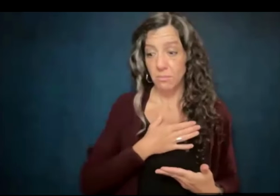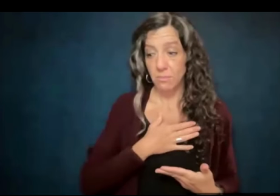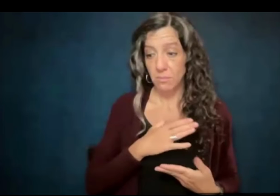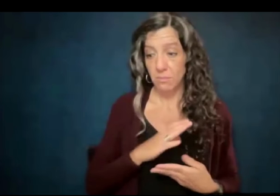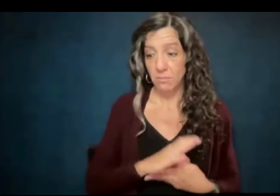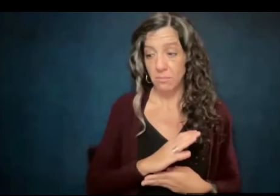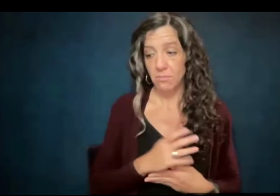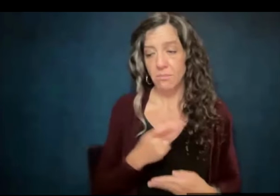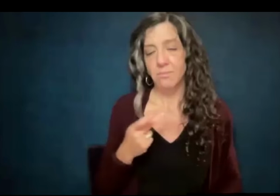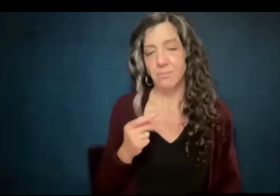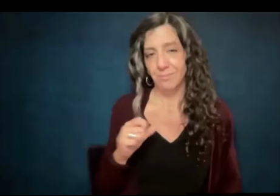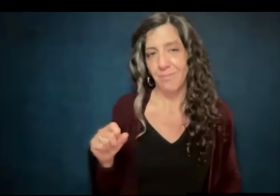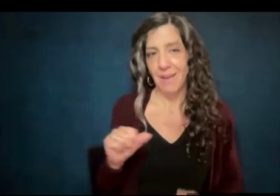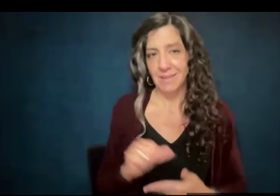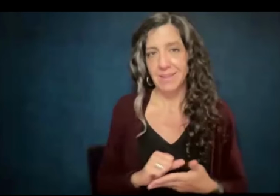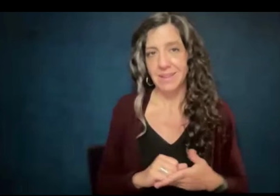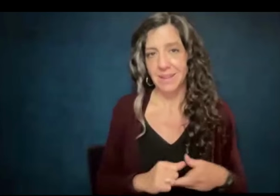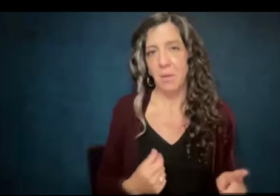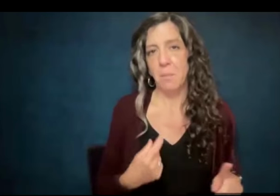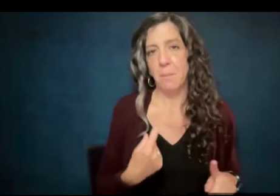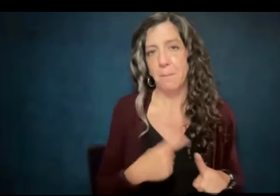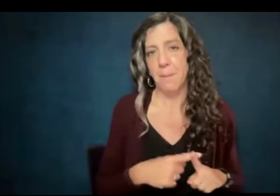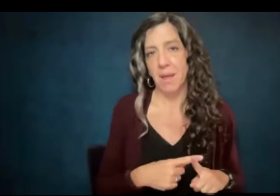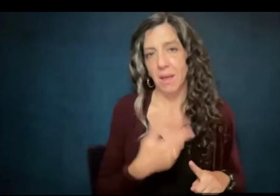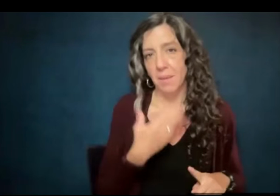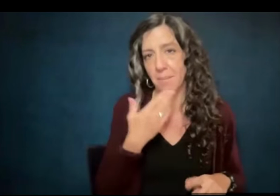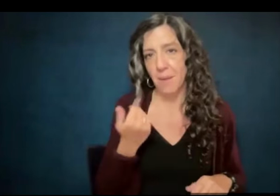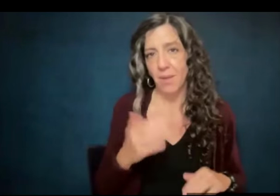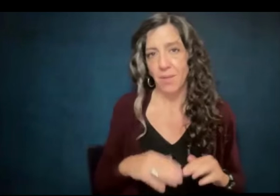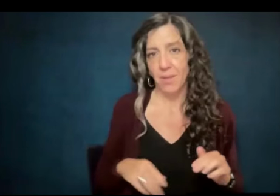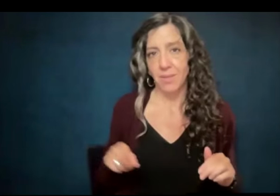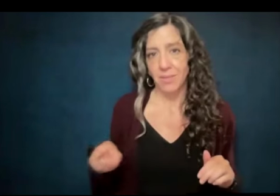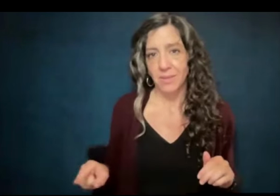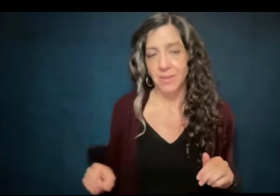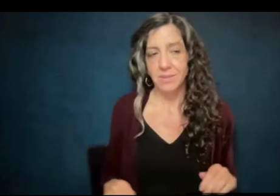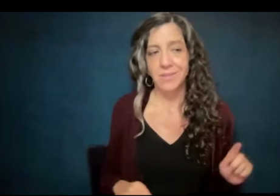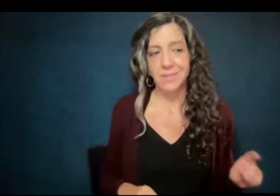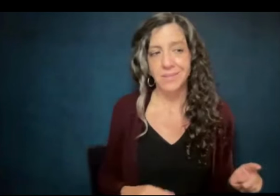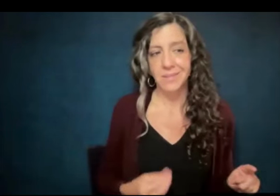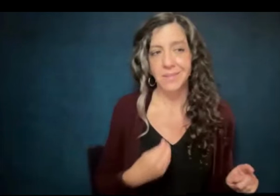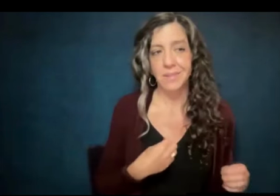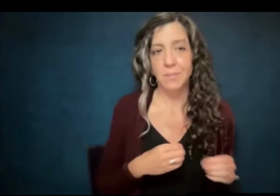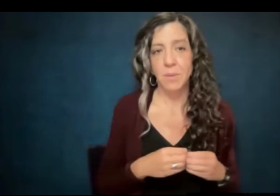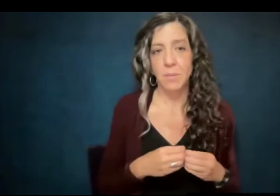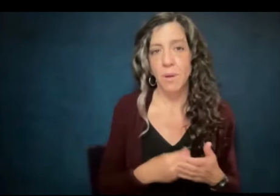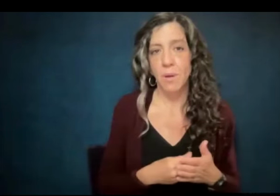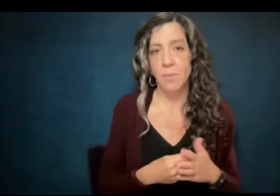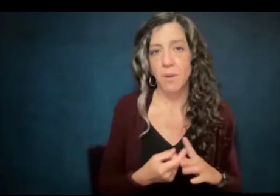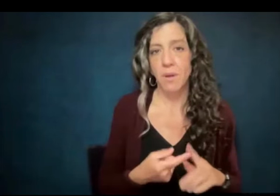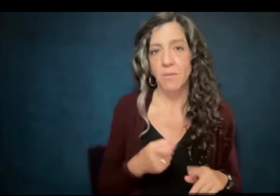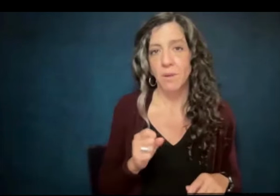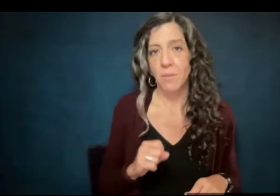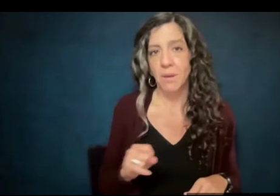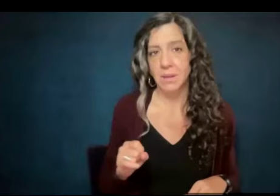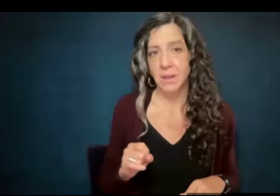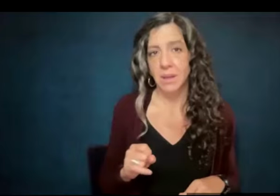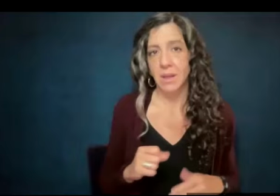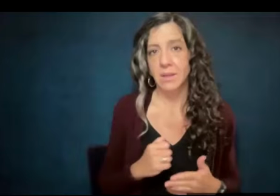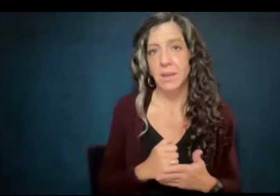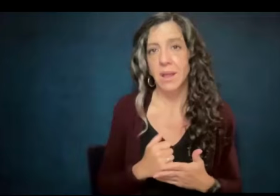PASS account has a real advantage because it gives me more money from SSI to help pay my